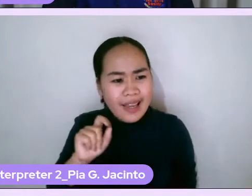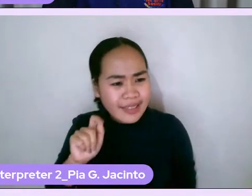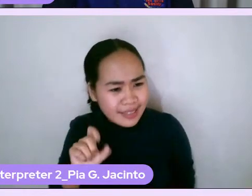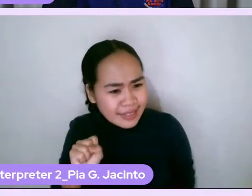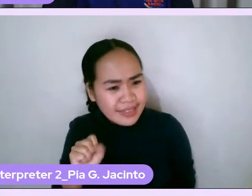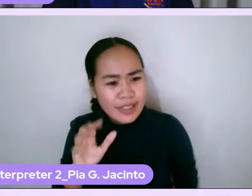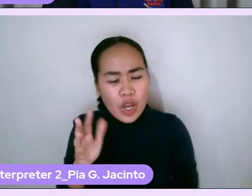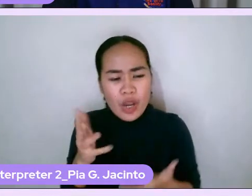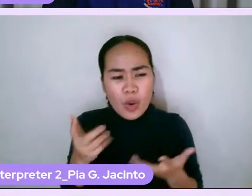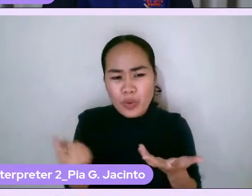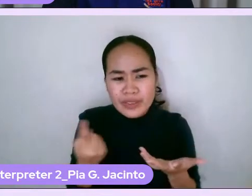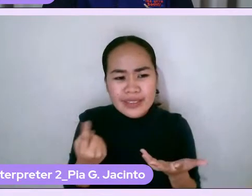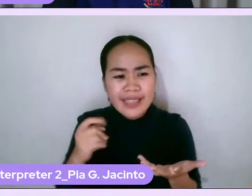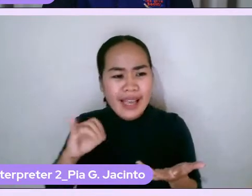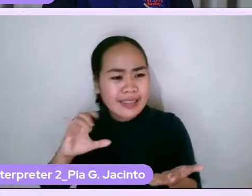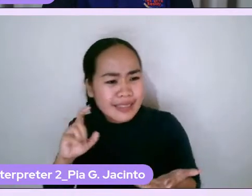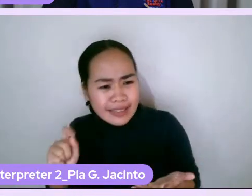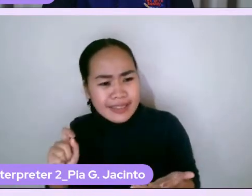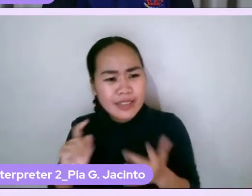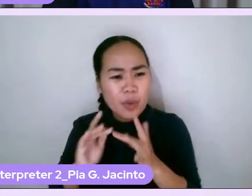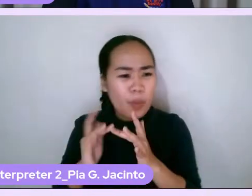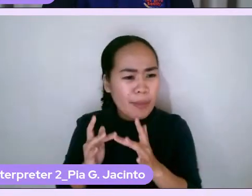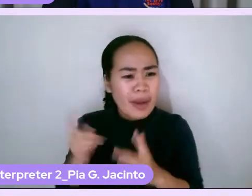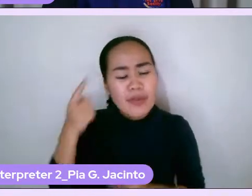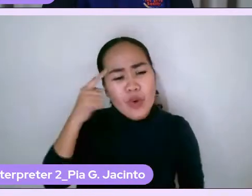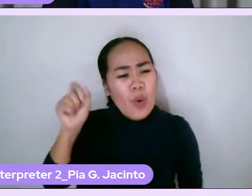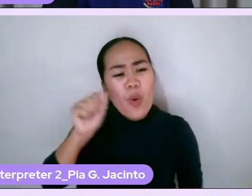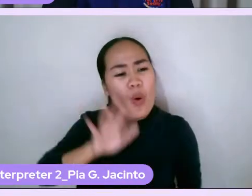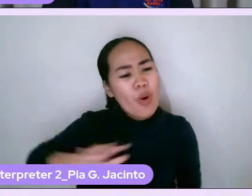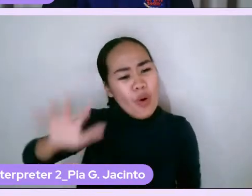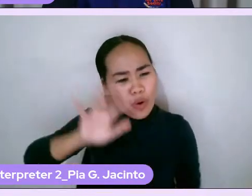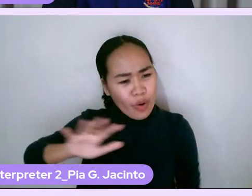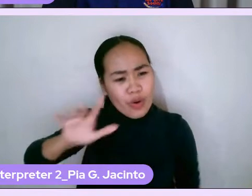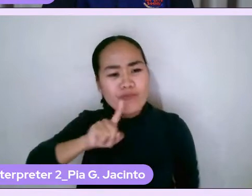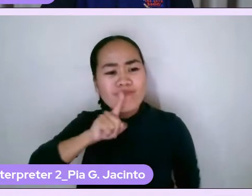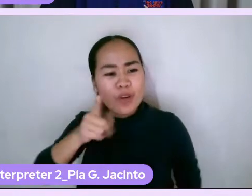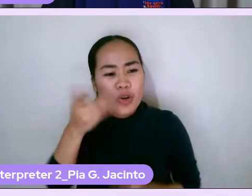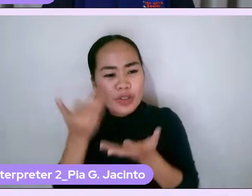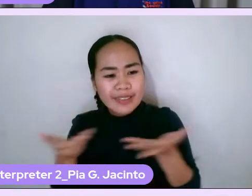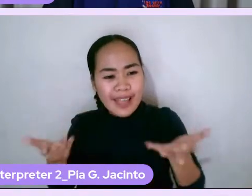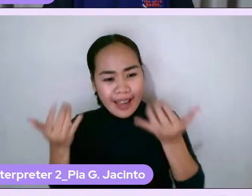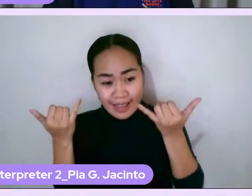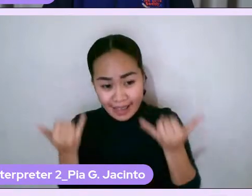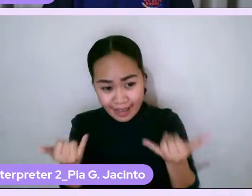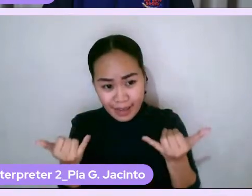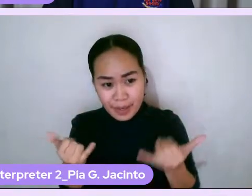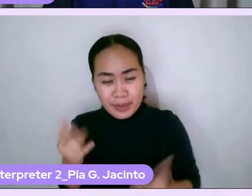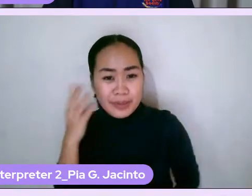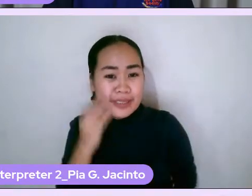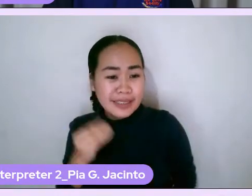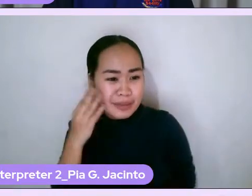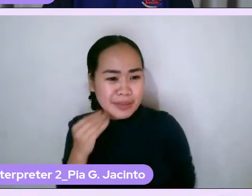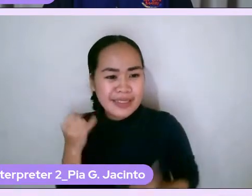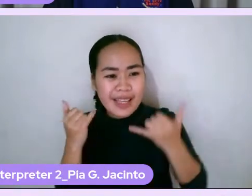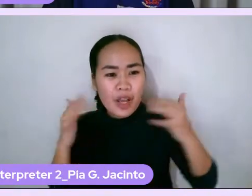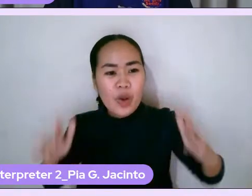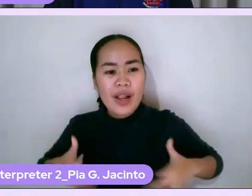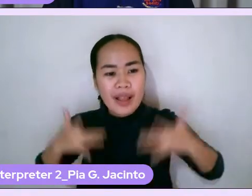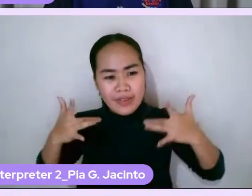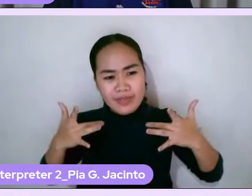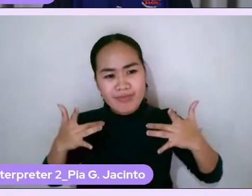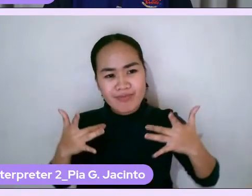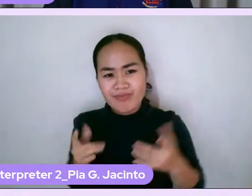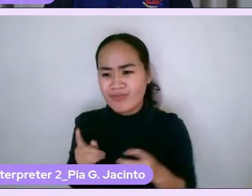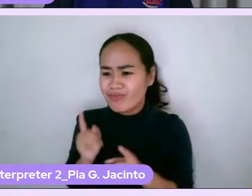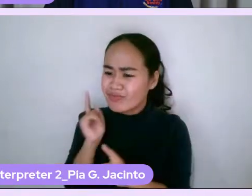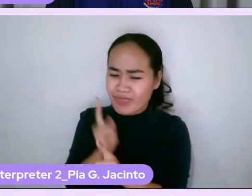Like, digital is really for all things, right? Na nararanasan natin sa buhay natin. So, yeah.